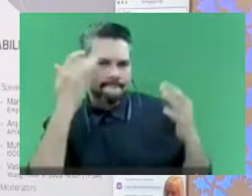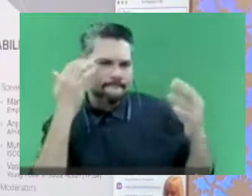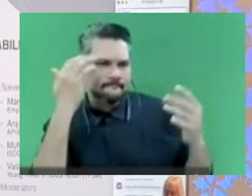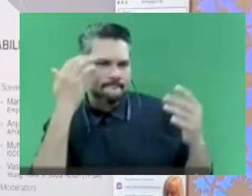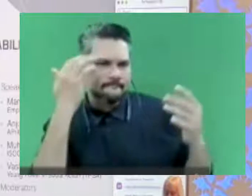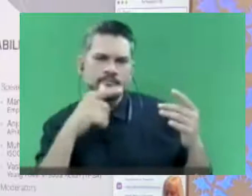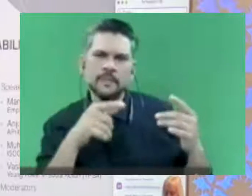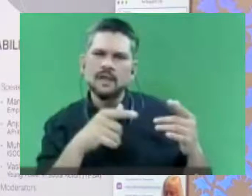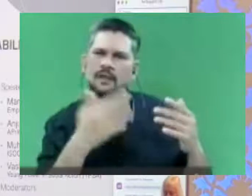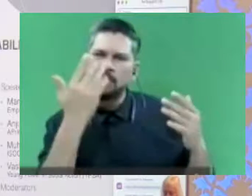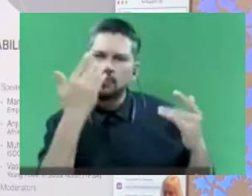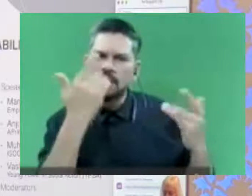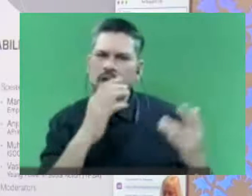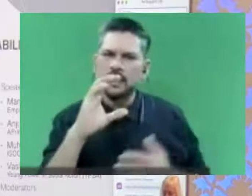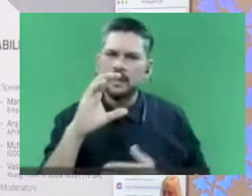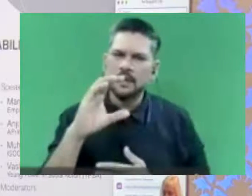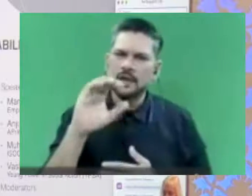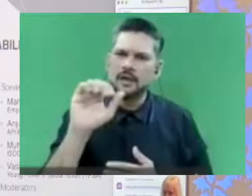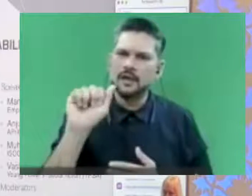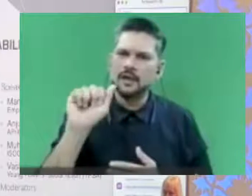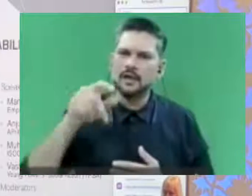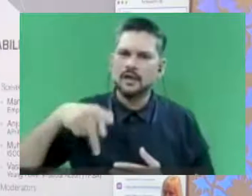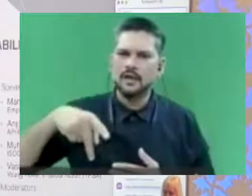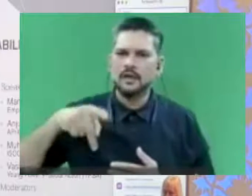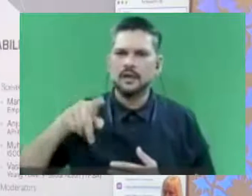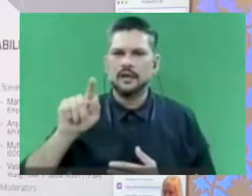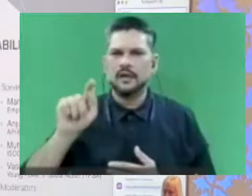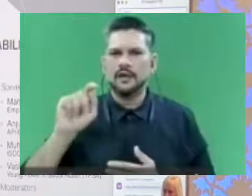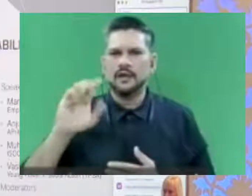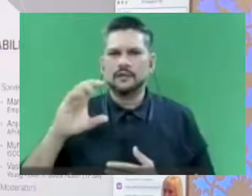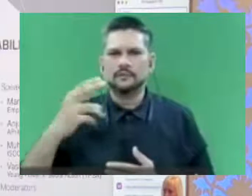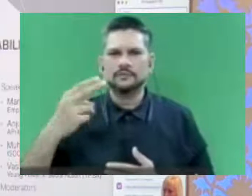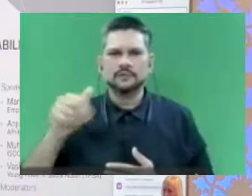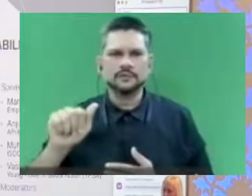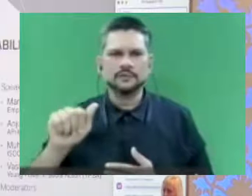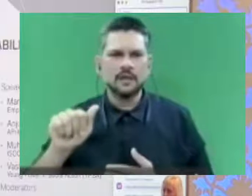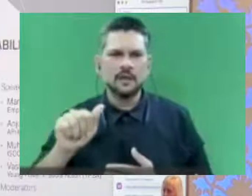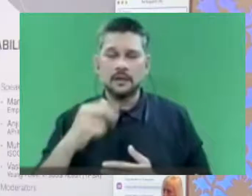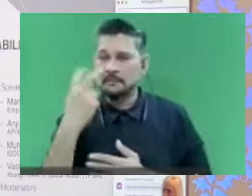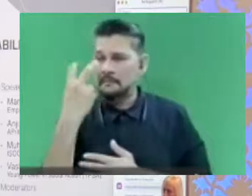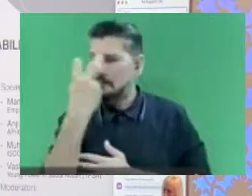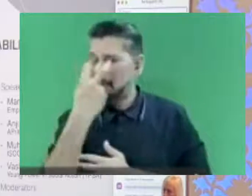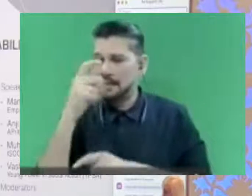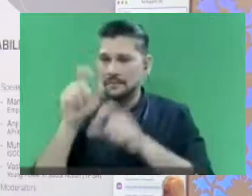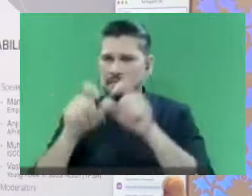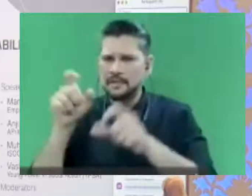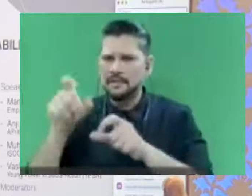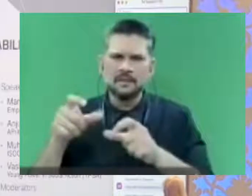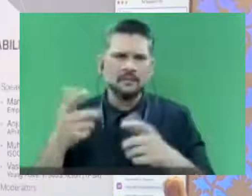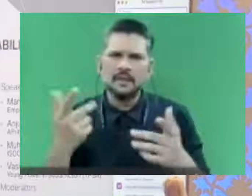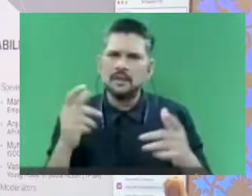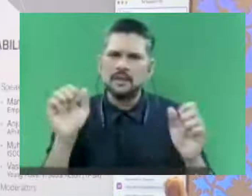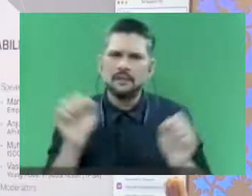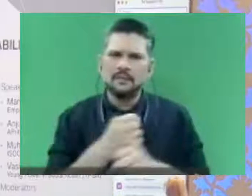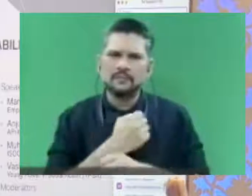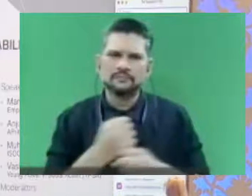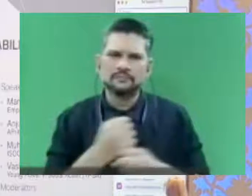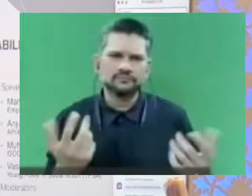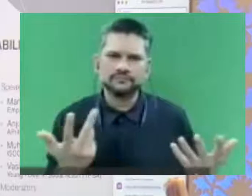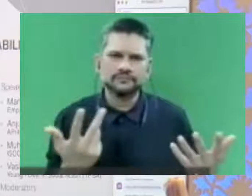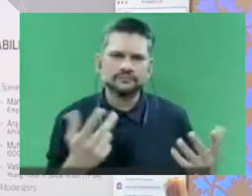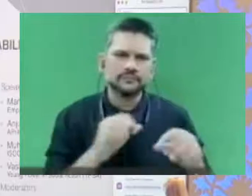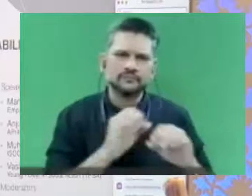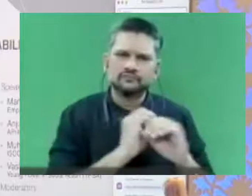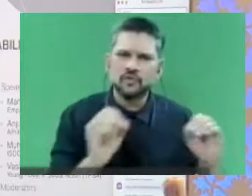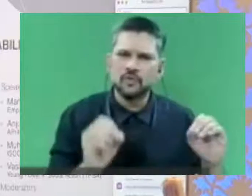with vision impairment to authorize themselves at a certain page and not including an audio option